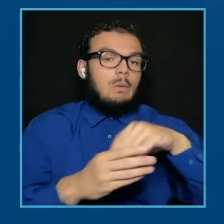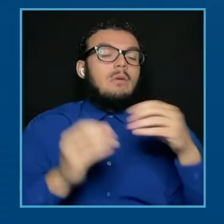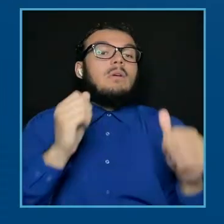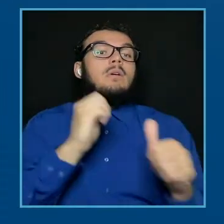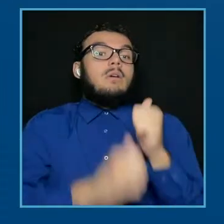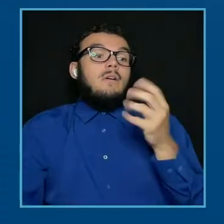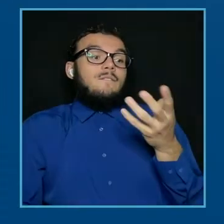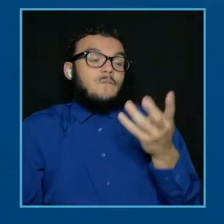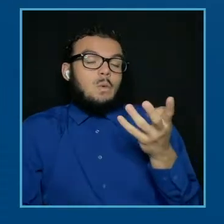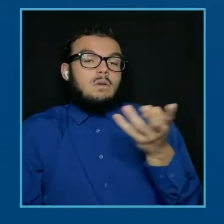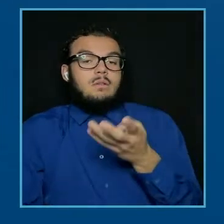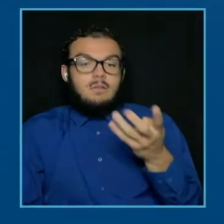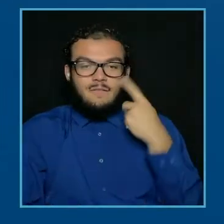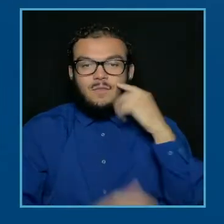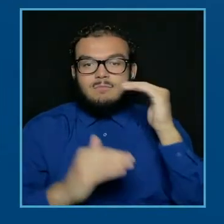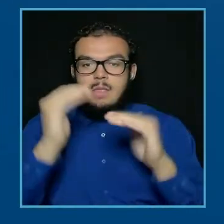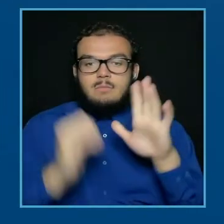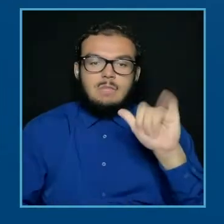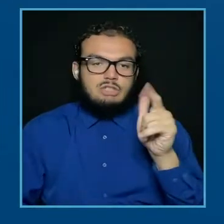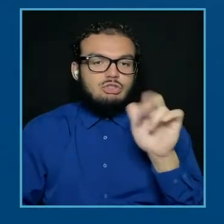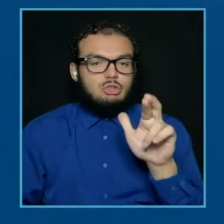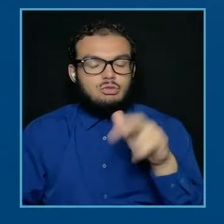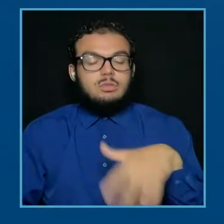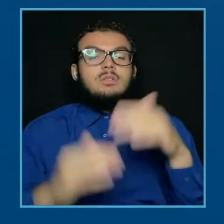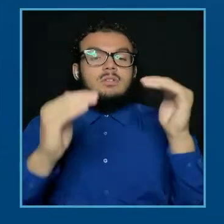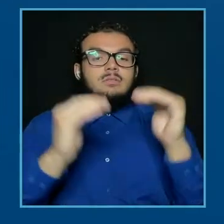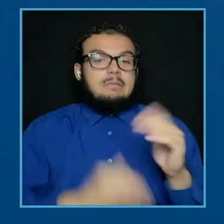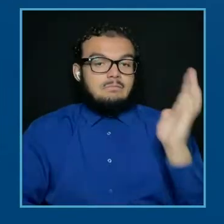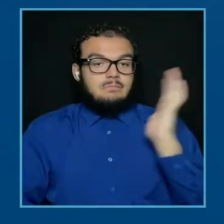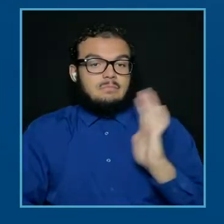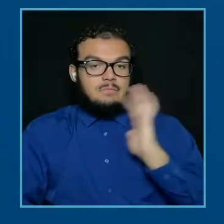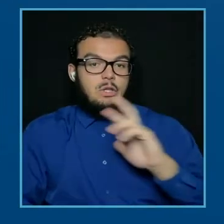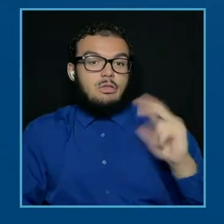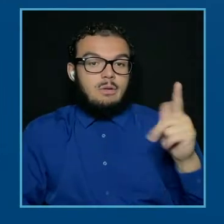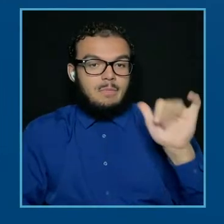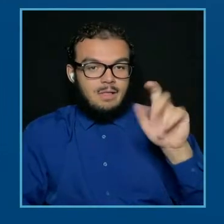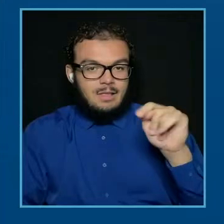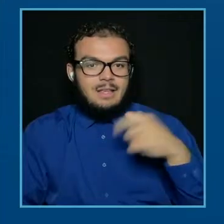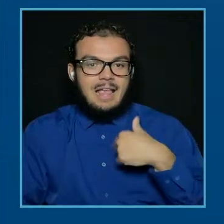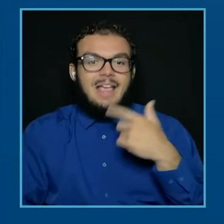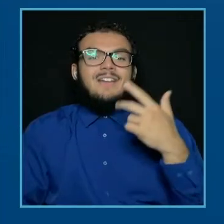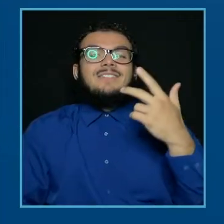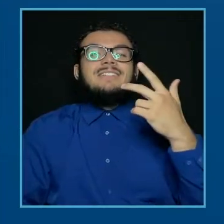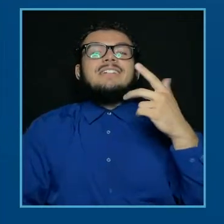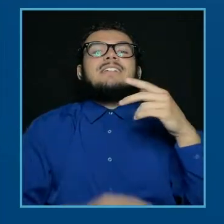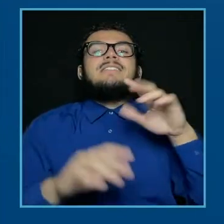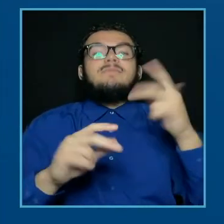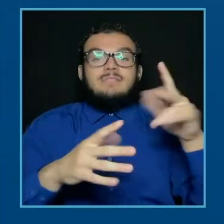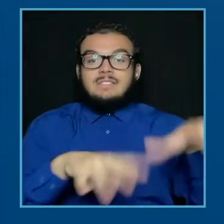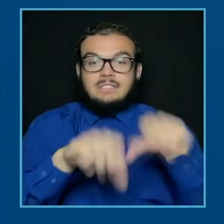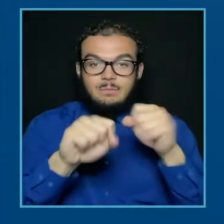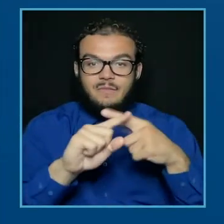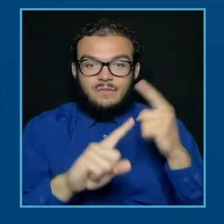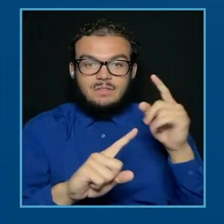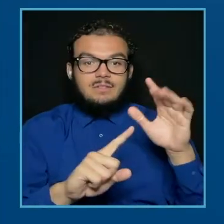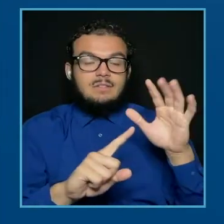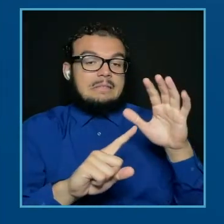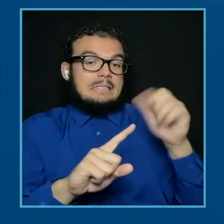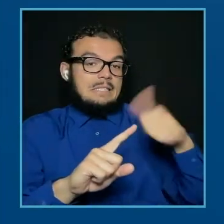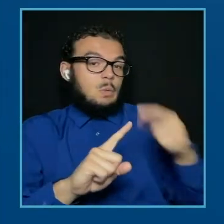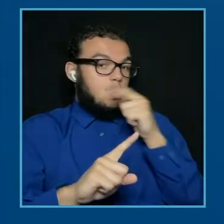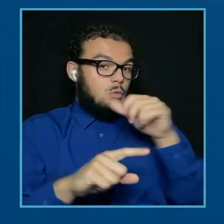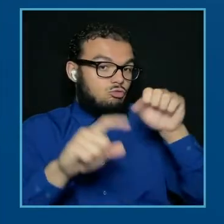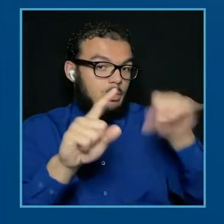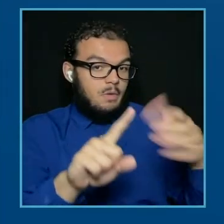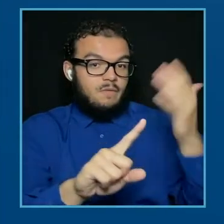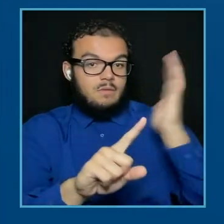getters, balanced by gender. Whereas prior to the third ballot, another motion was made and adopted that anyone who has dropped off the ballot